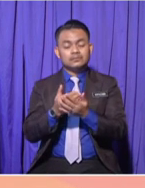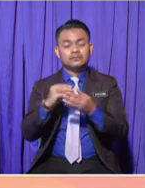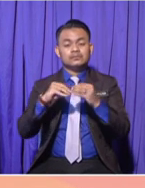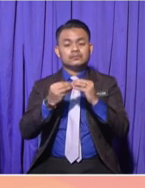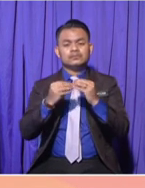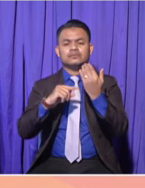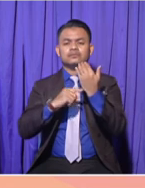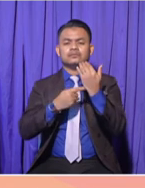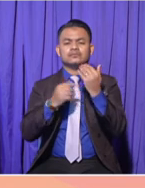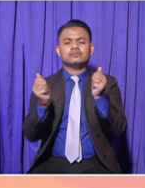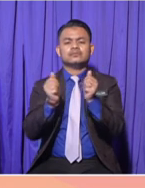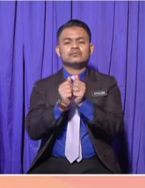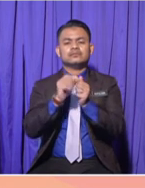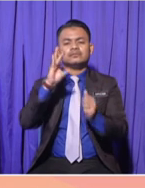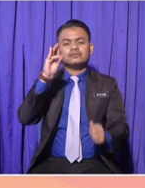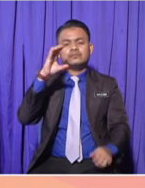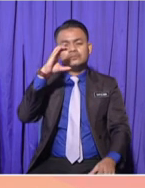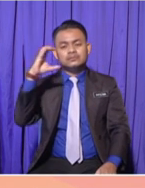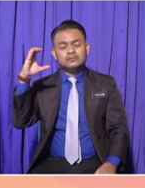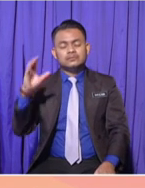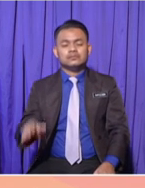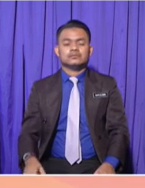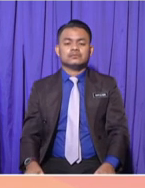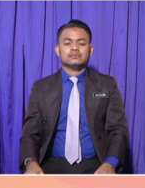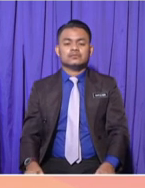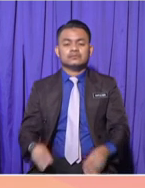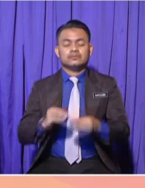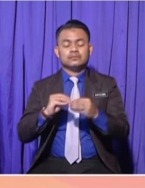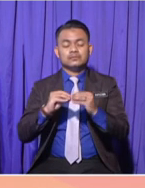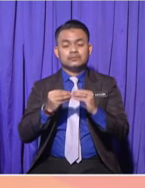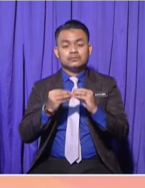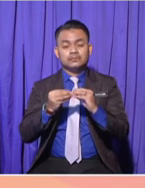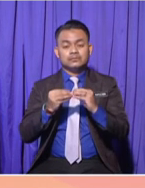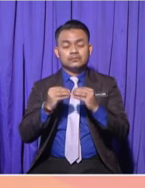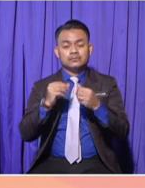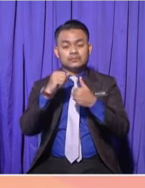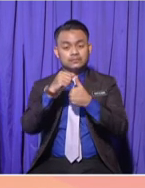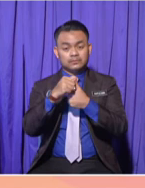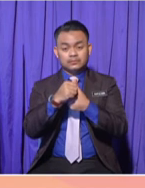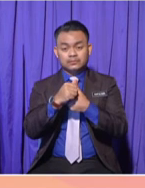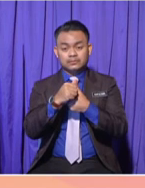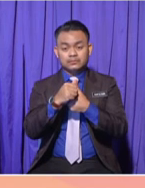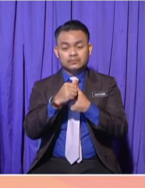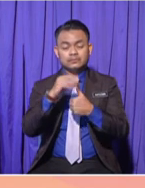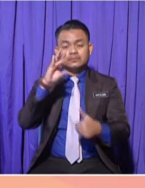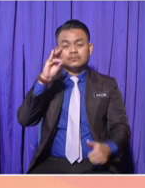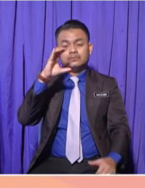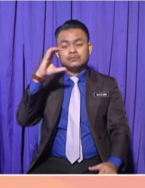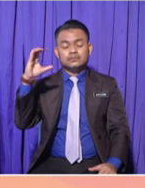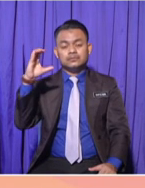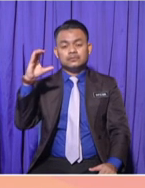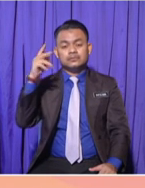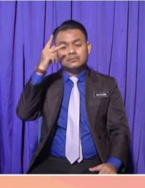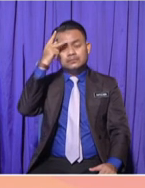700. The first number is 700 because the two